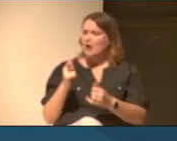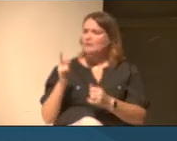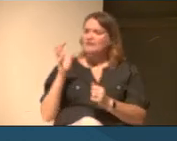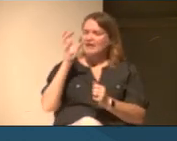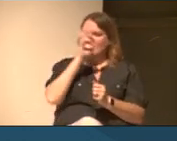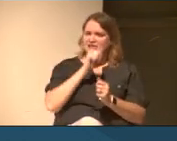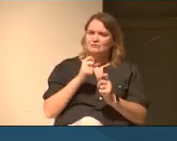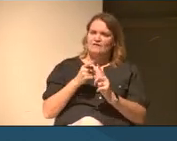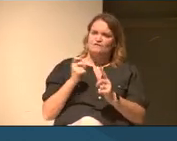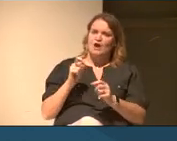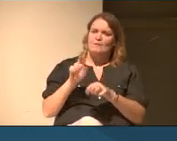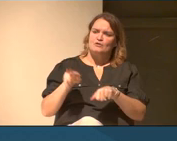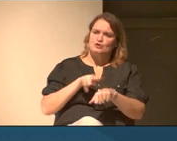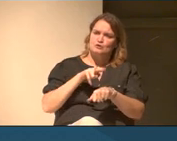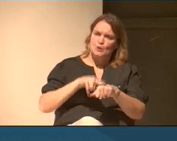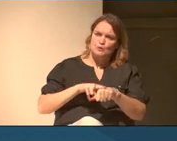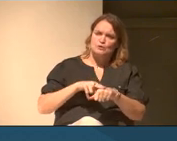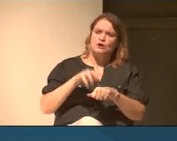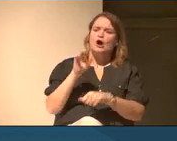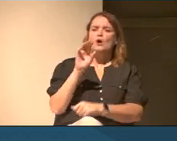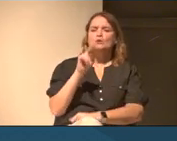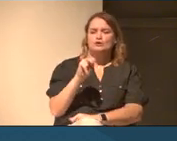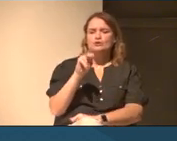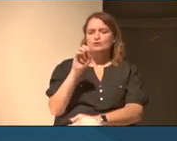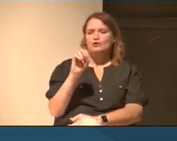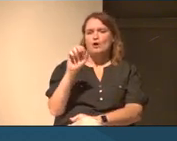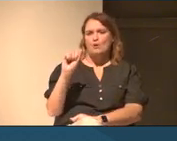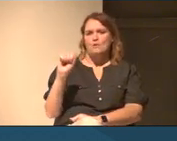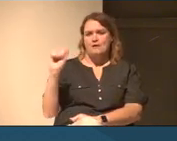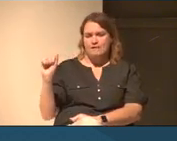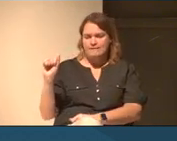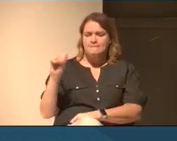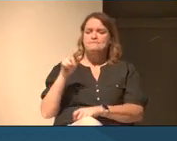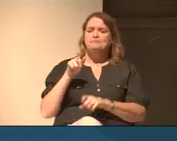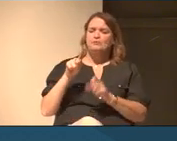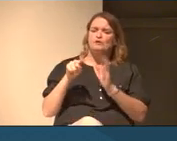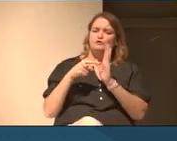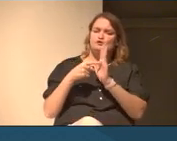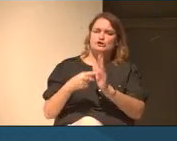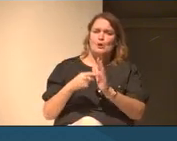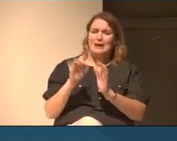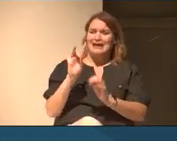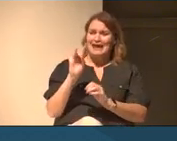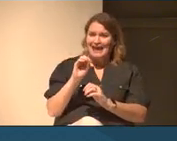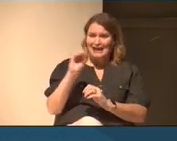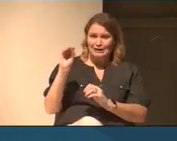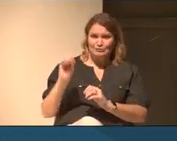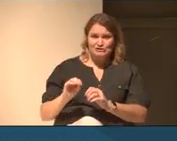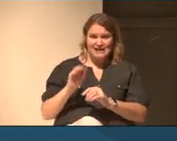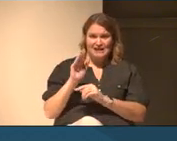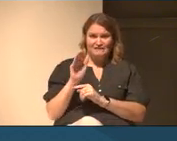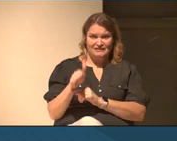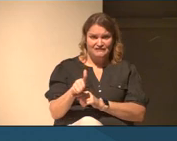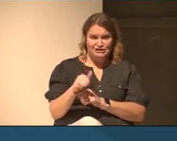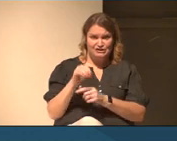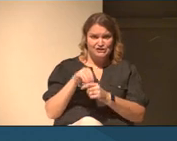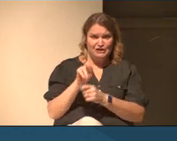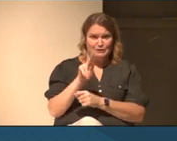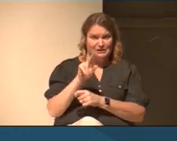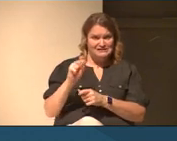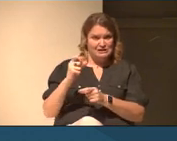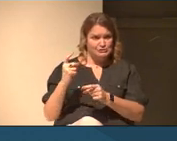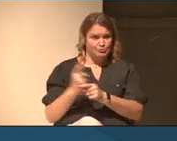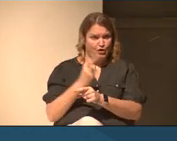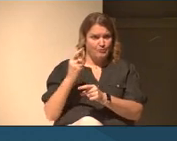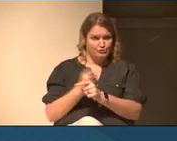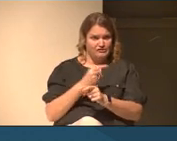National Oceanographic and Atmospheric Administration, or NOAA, showing that about over 80% of the fish stocks in the United States are actually properly